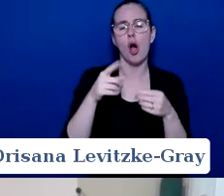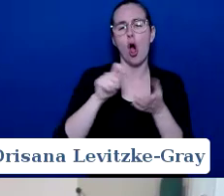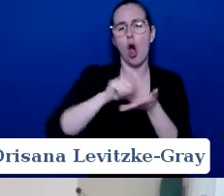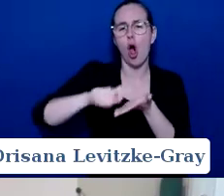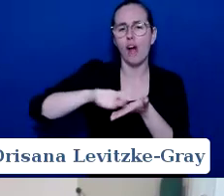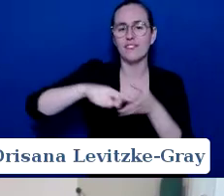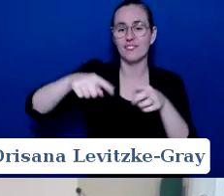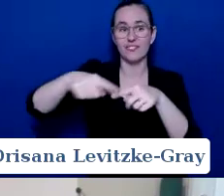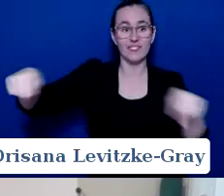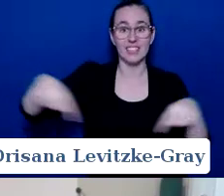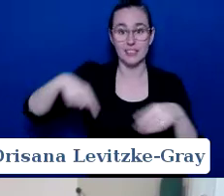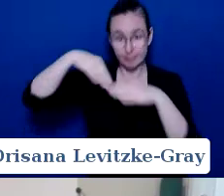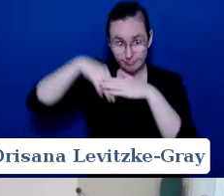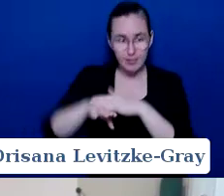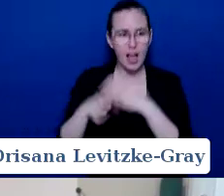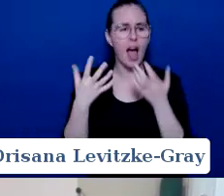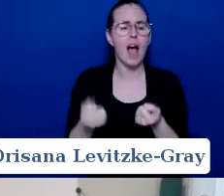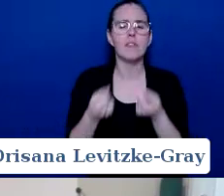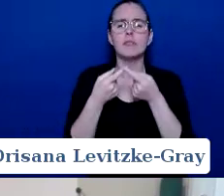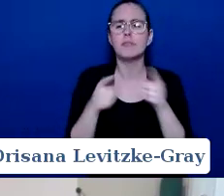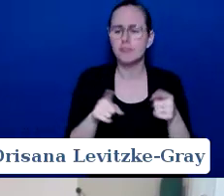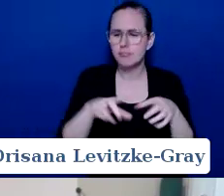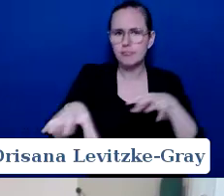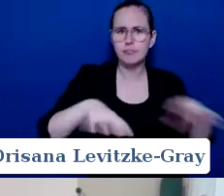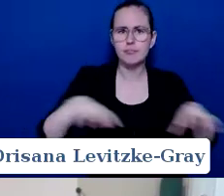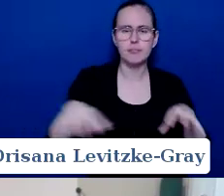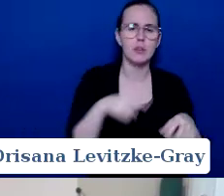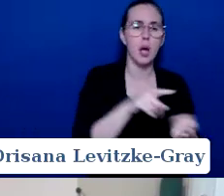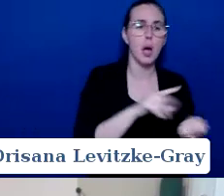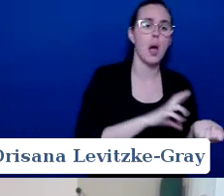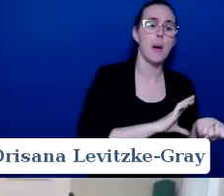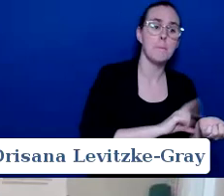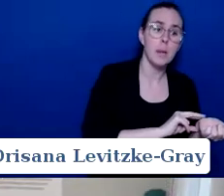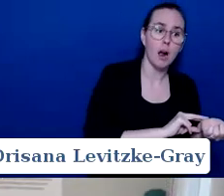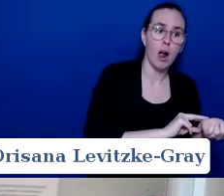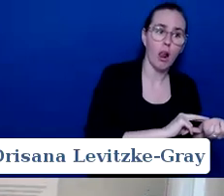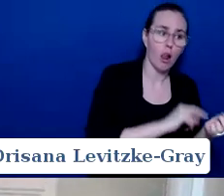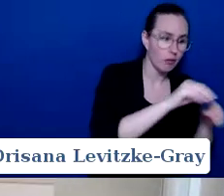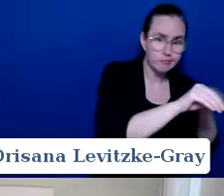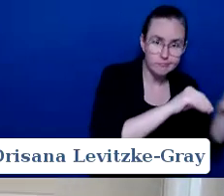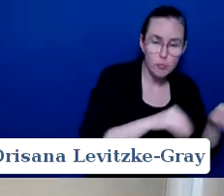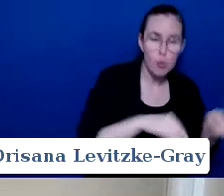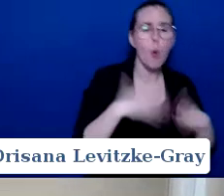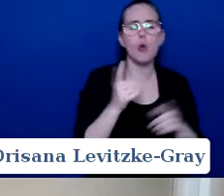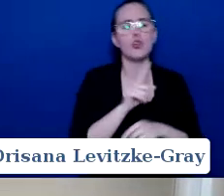functions of the applicant. And the third one, it's very short shot showing how the